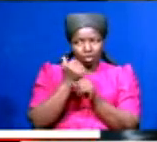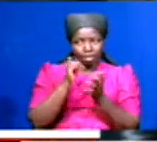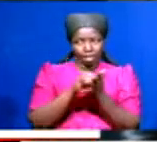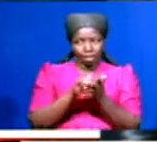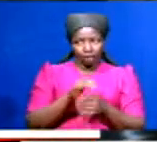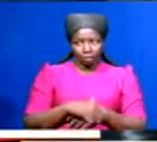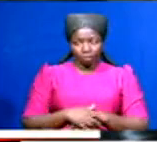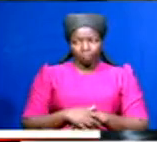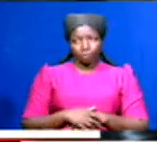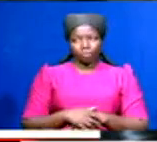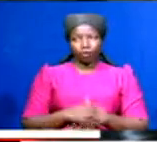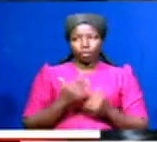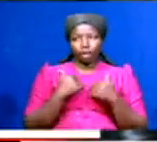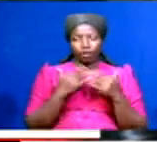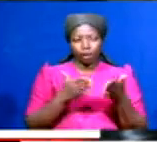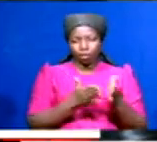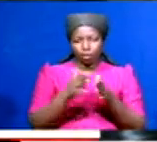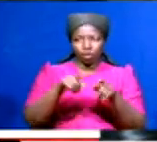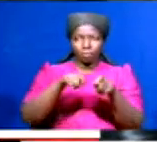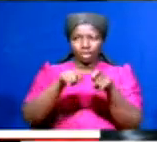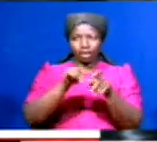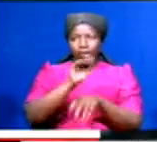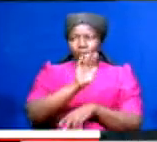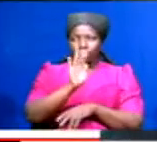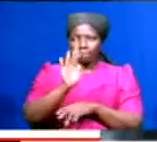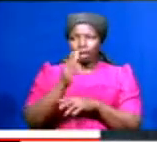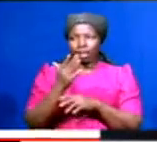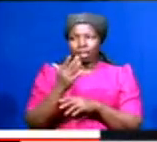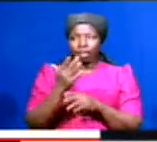this? It's a way of managing your liability. Wairimu Jenga.